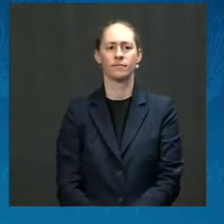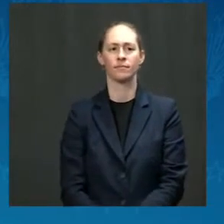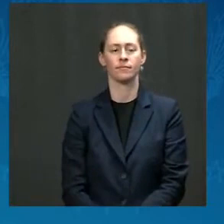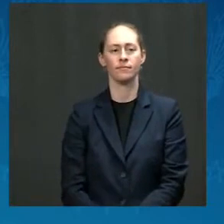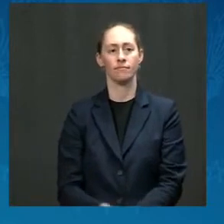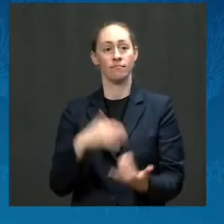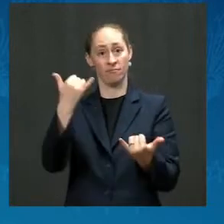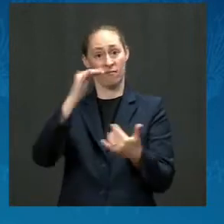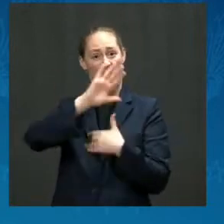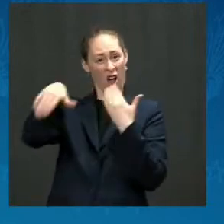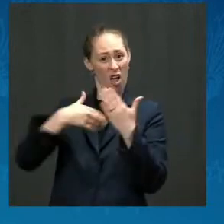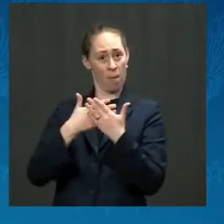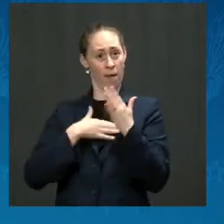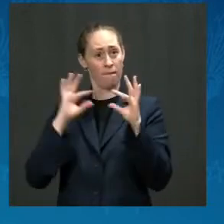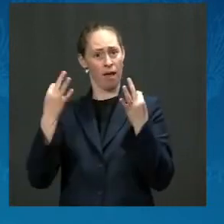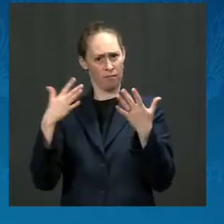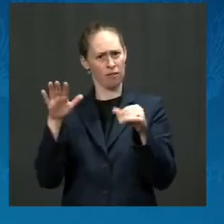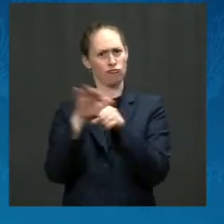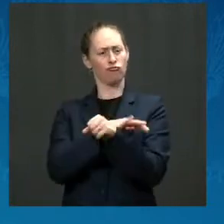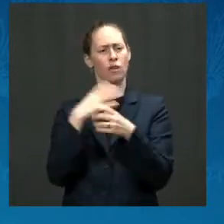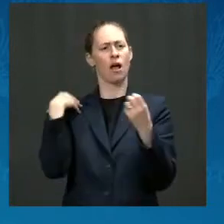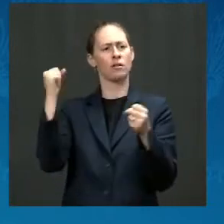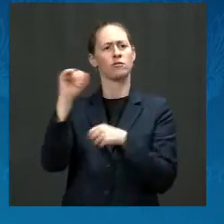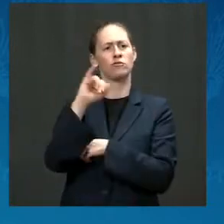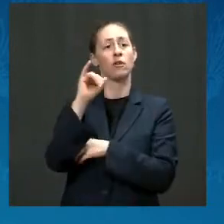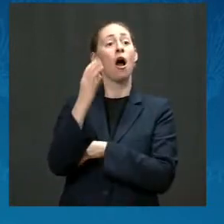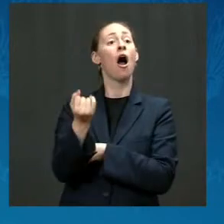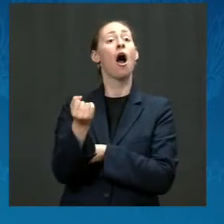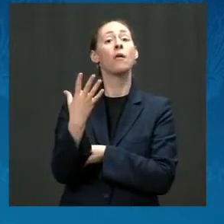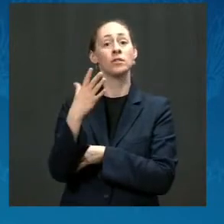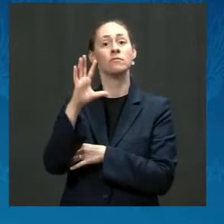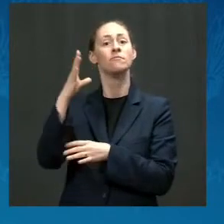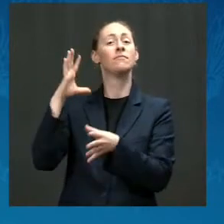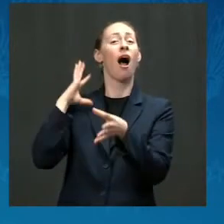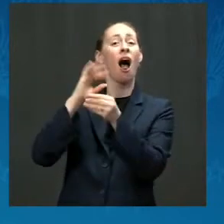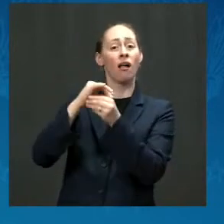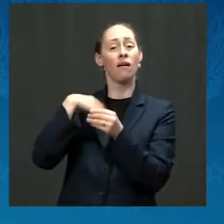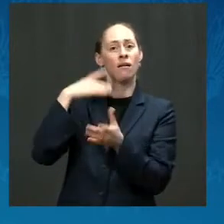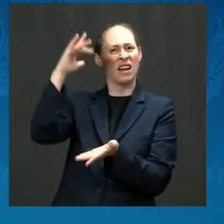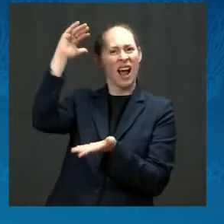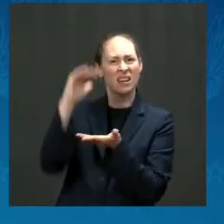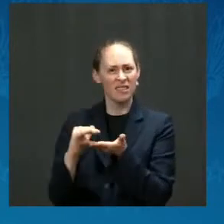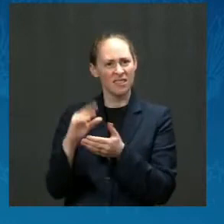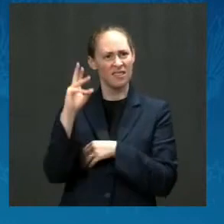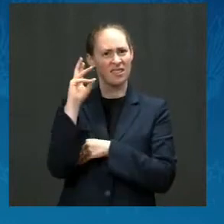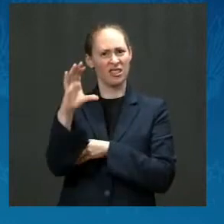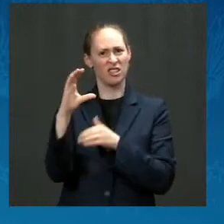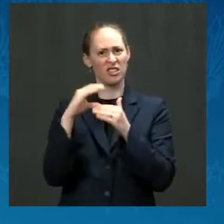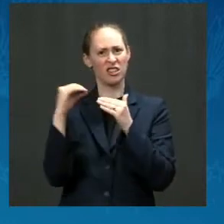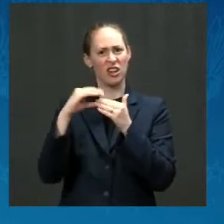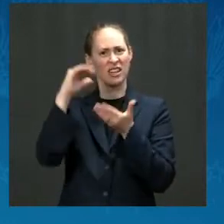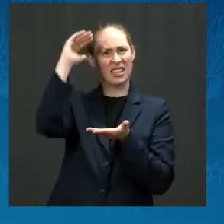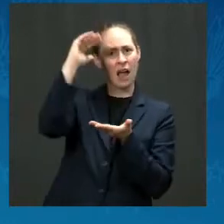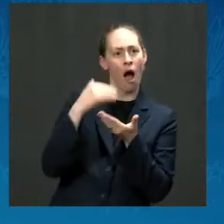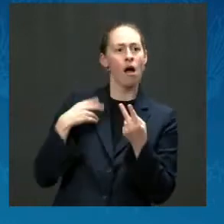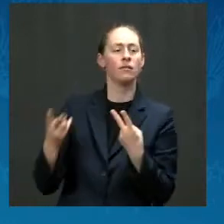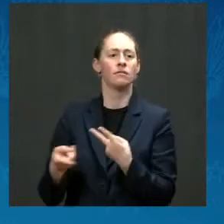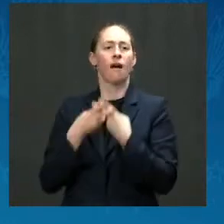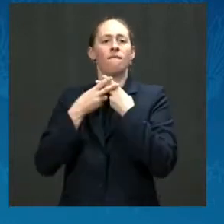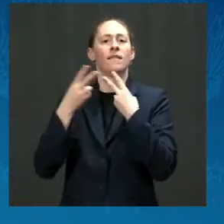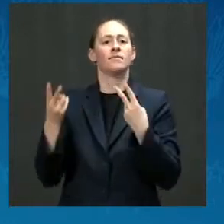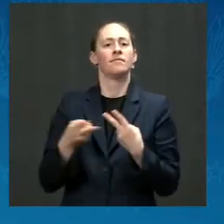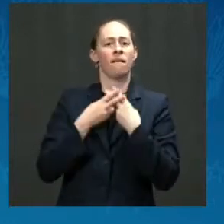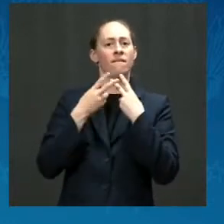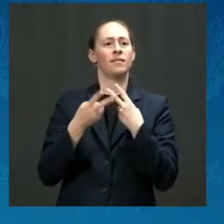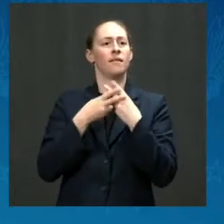That's $7,200 that I don't have to put on my credit card this year. That is affordable insurance. That is access